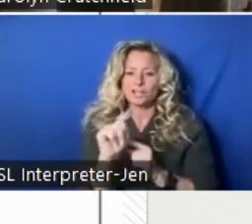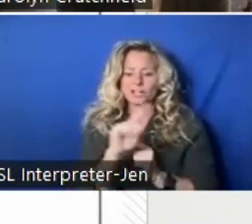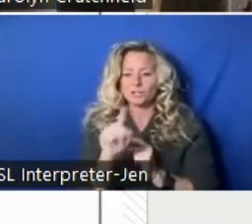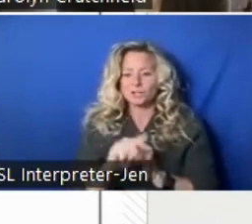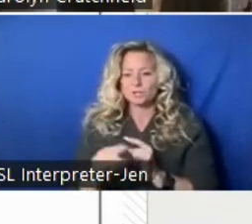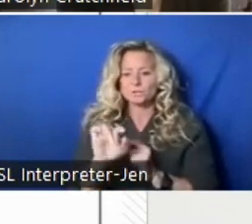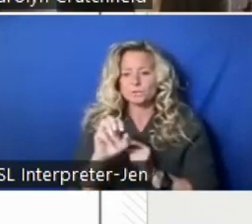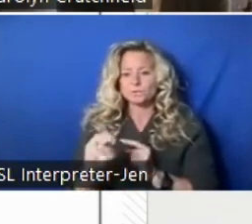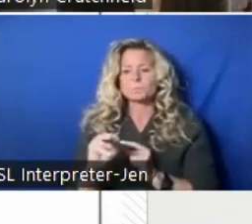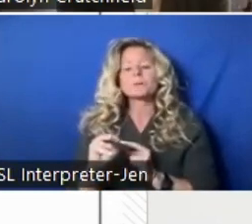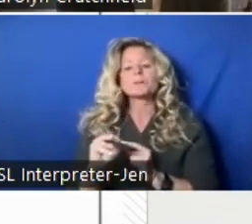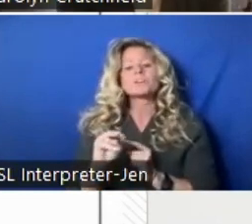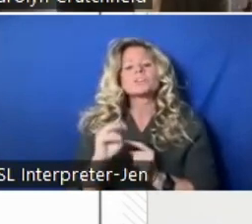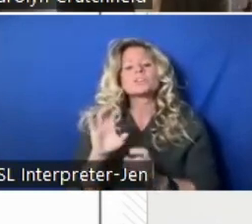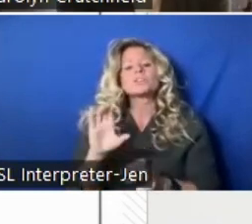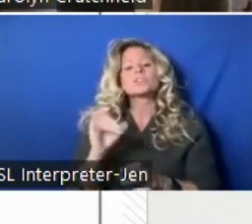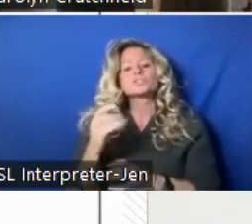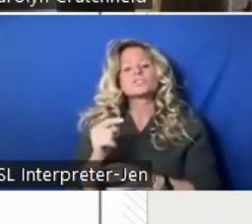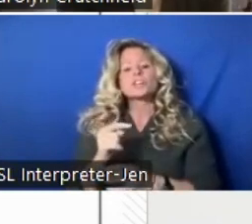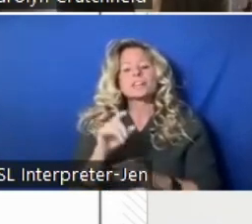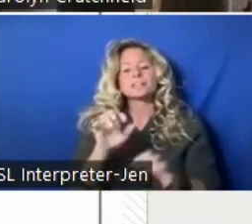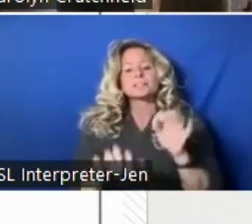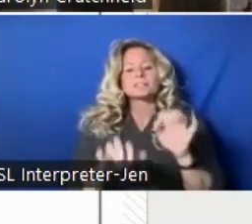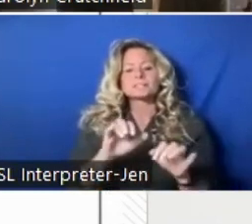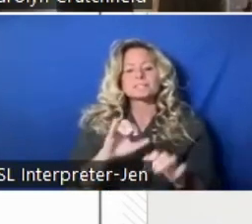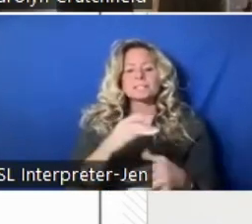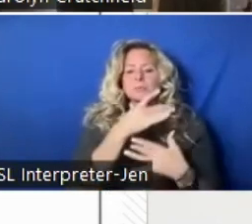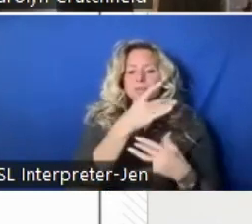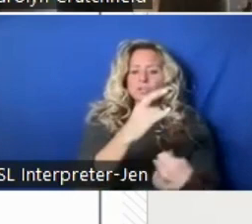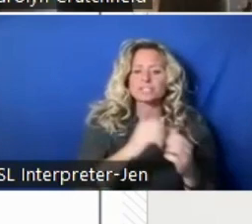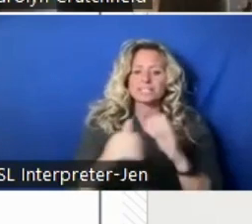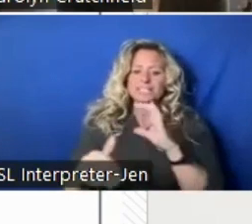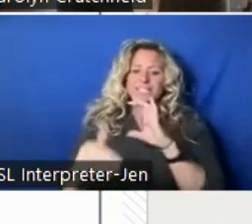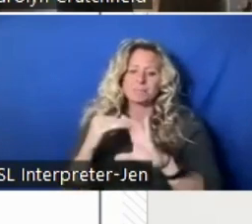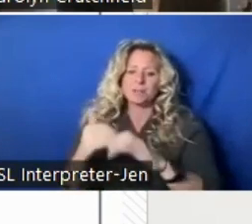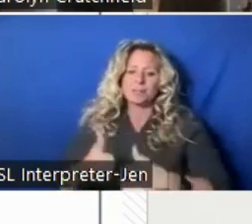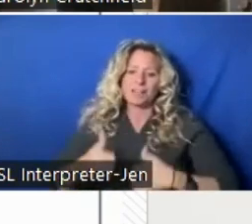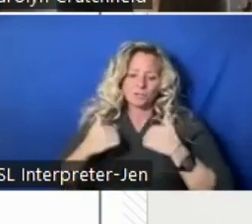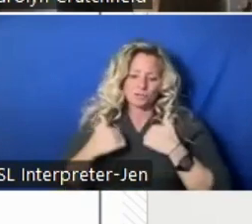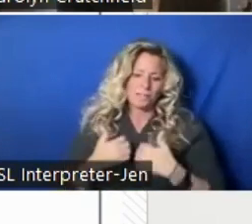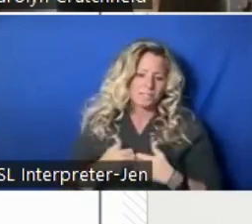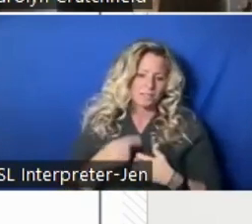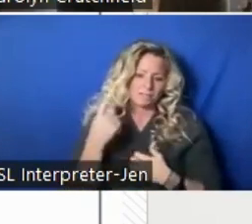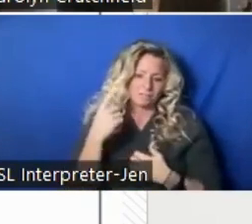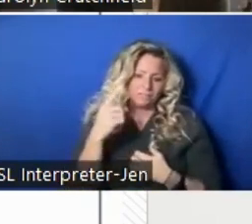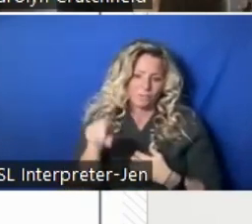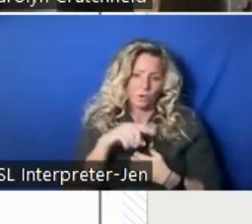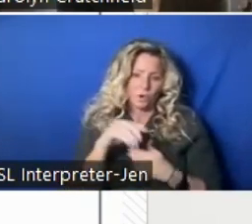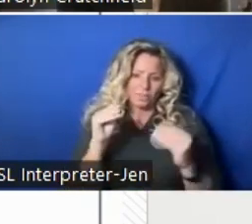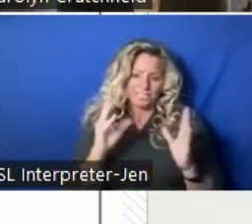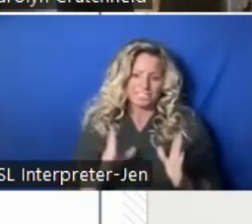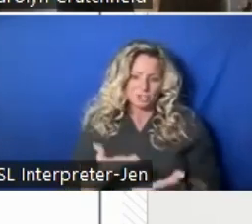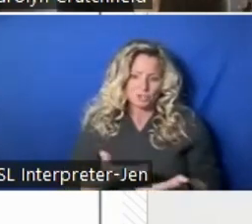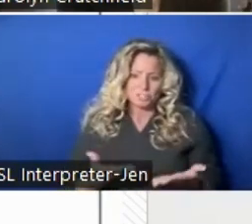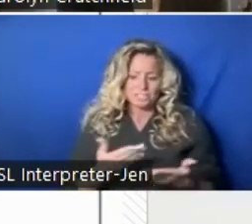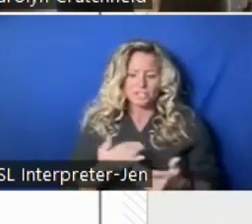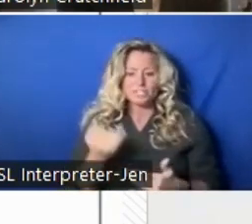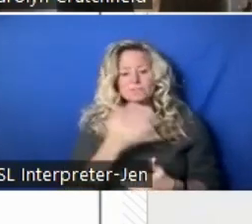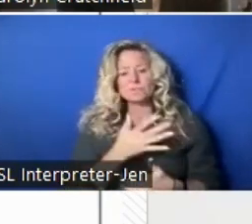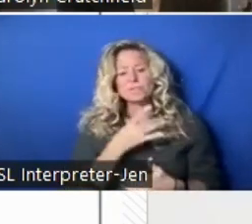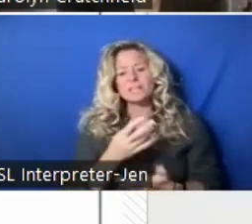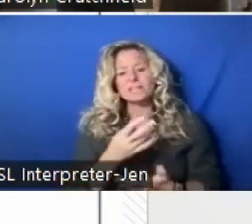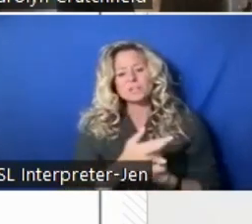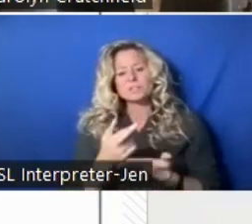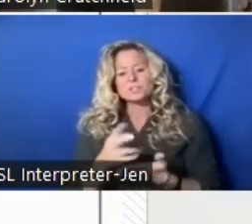chat. Type the word interested and your email address. If this is for the teachers here. If you would like these